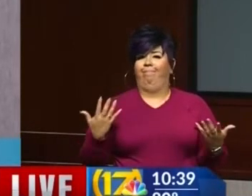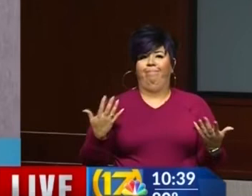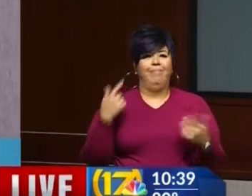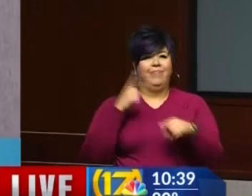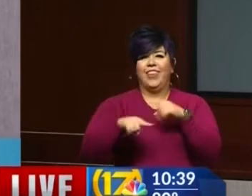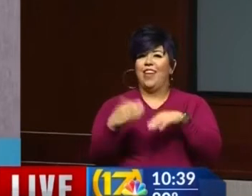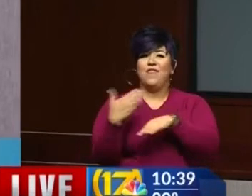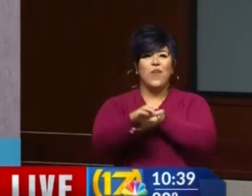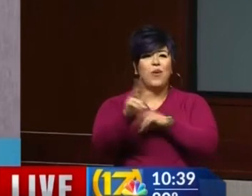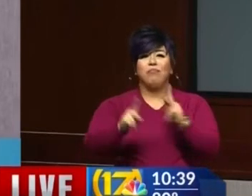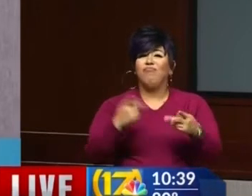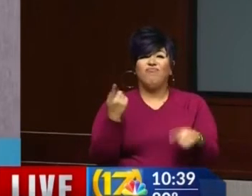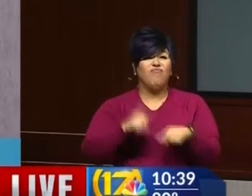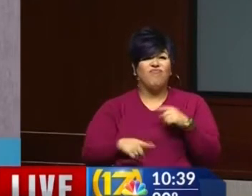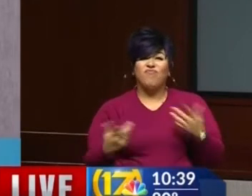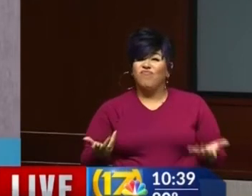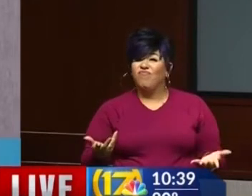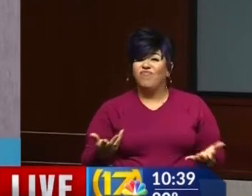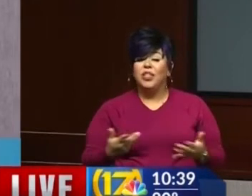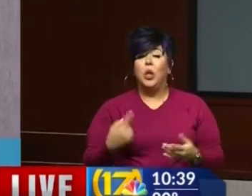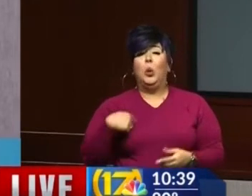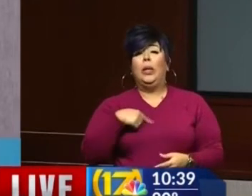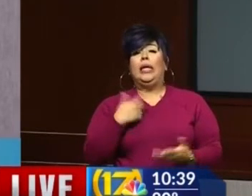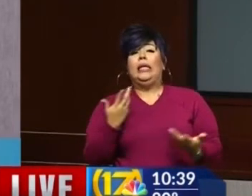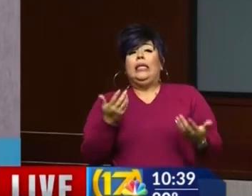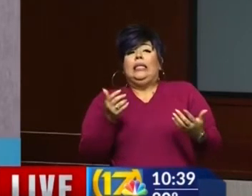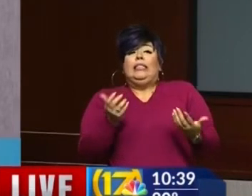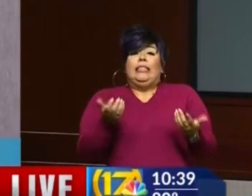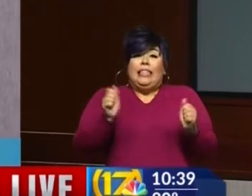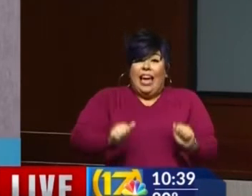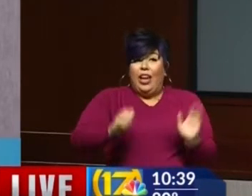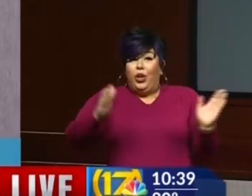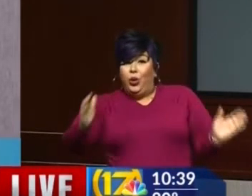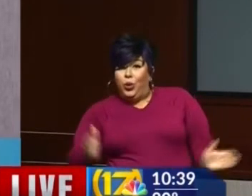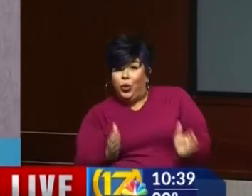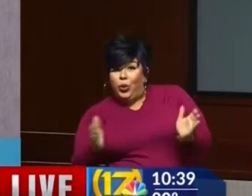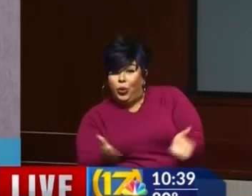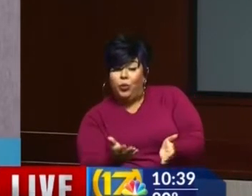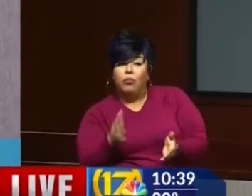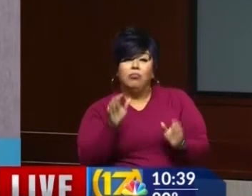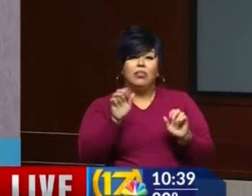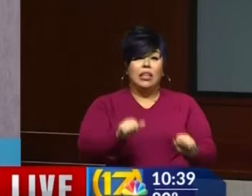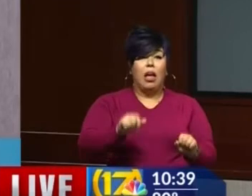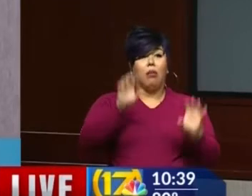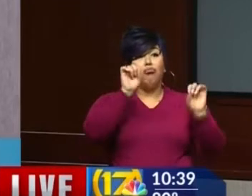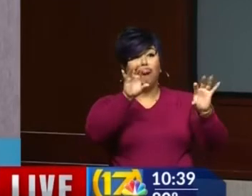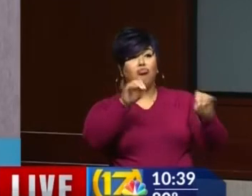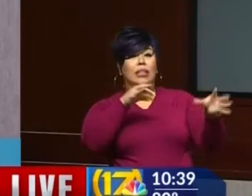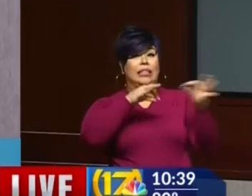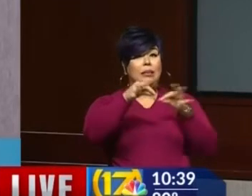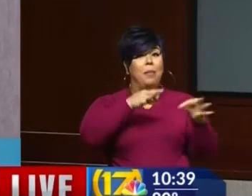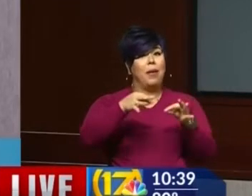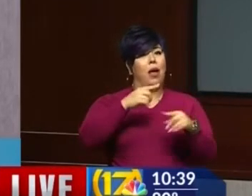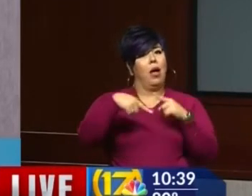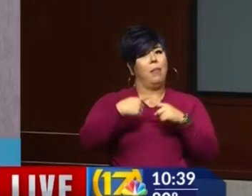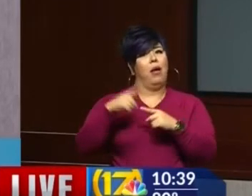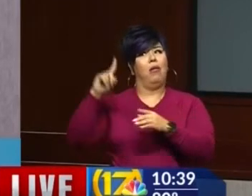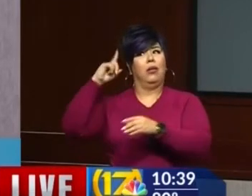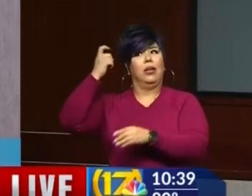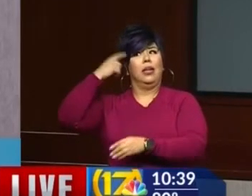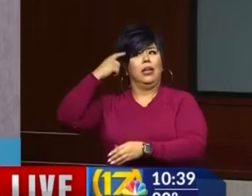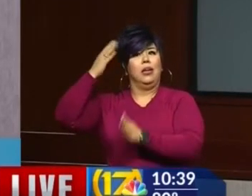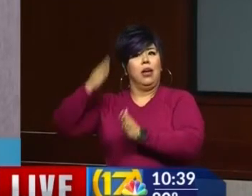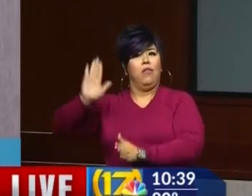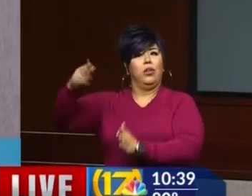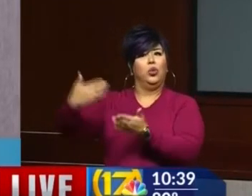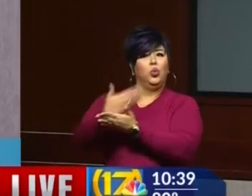tests. We can only convey to folks that the governor is now holding our businesses and our schools and all